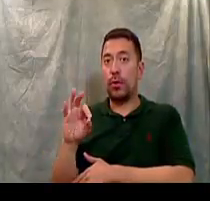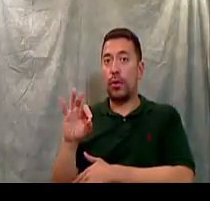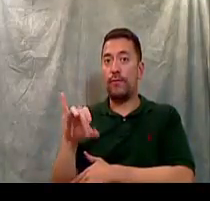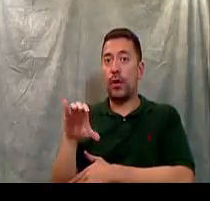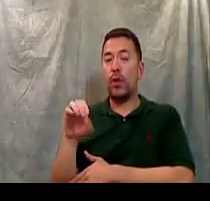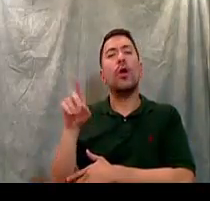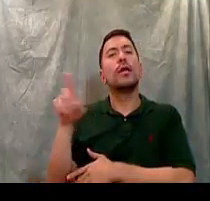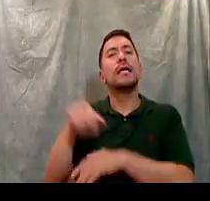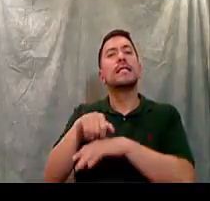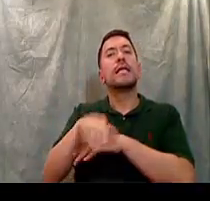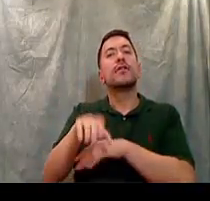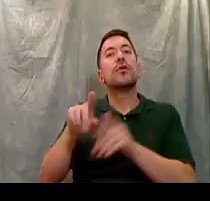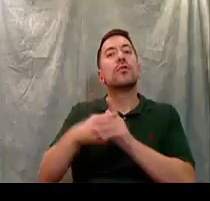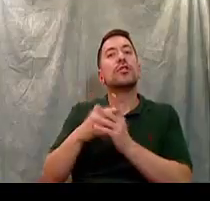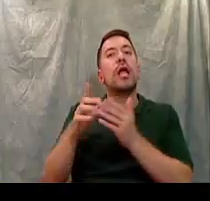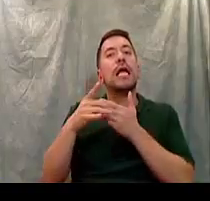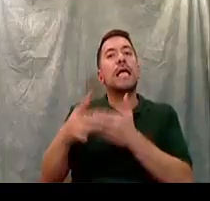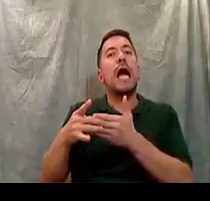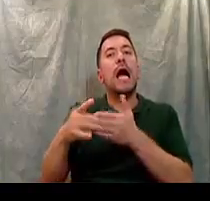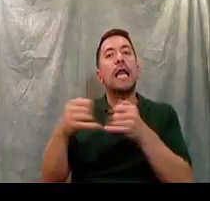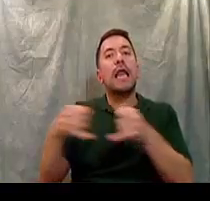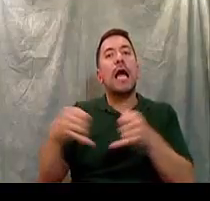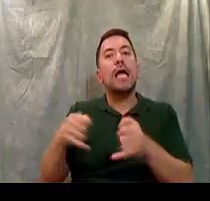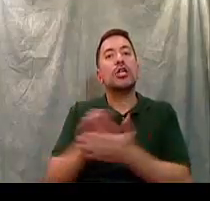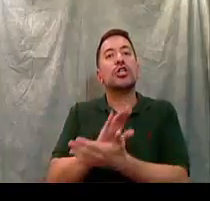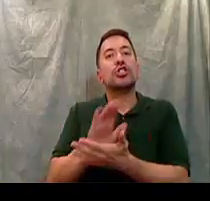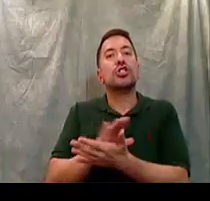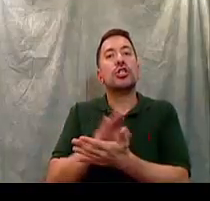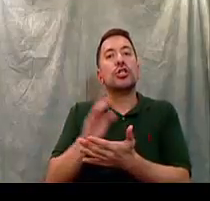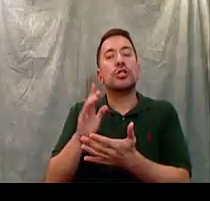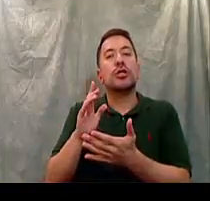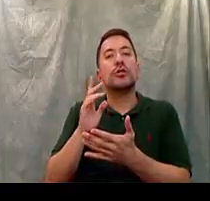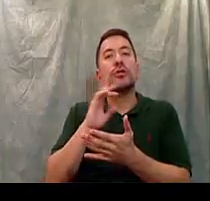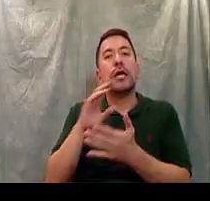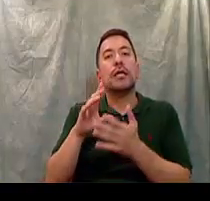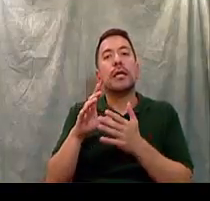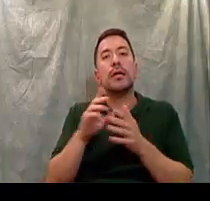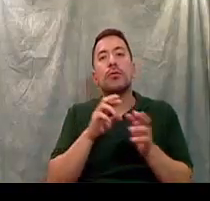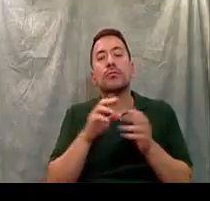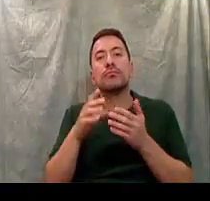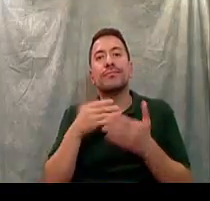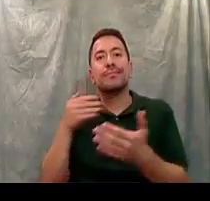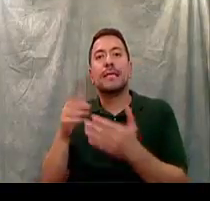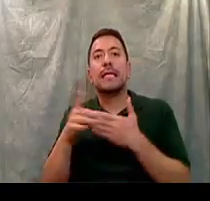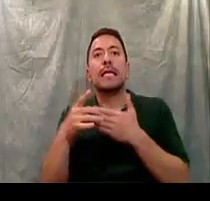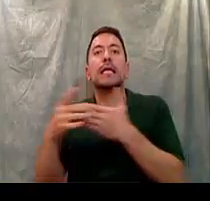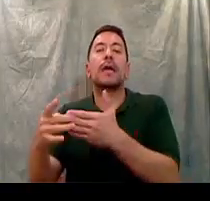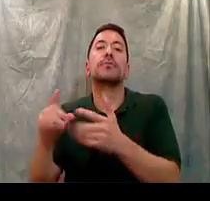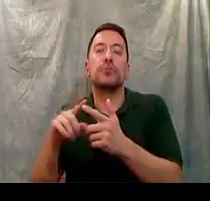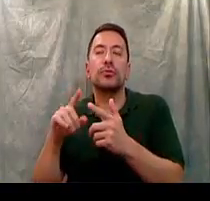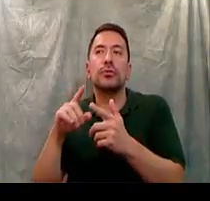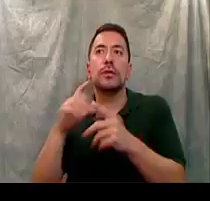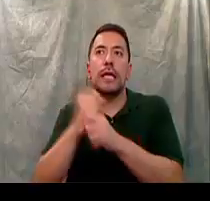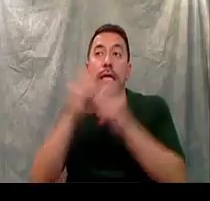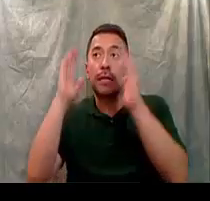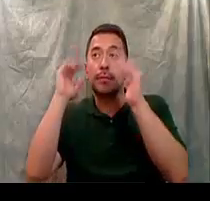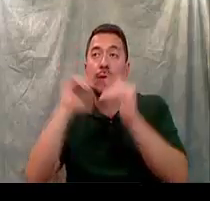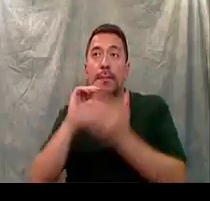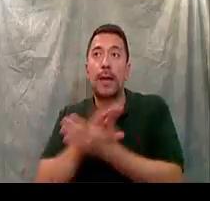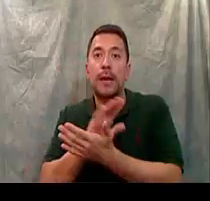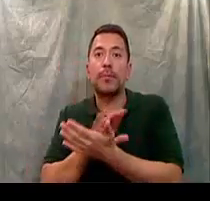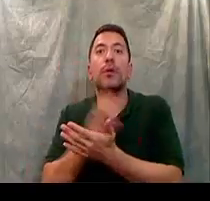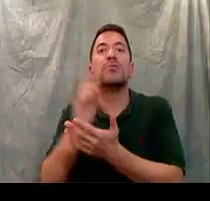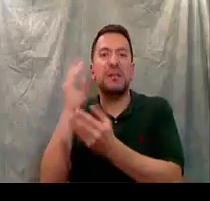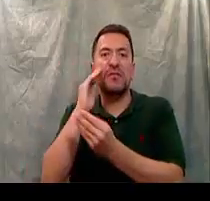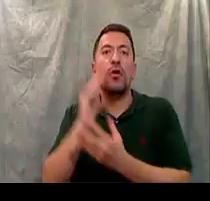that we had been working from and sort of queuing up to around the expectations of the paper. I want to bring some clarity that I've been able to attain